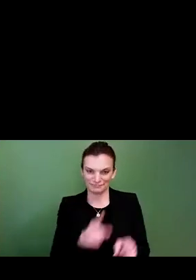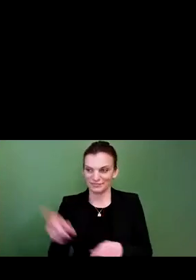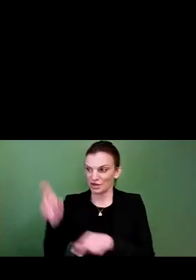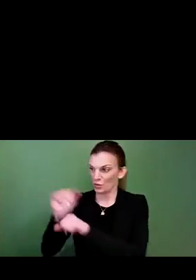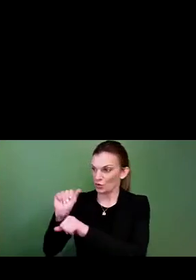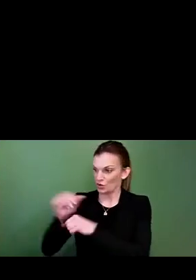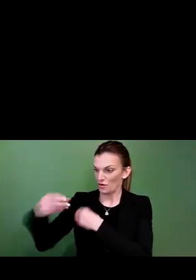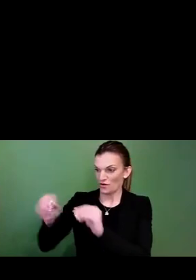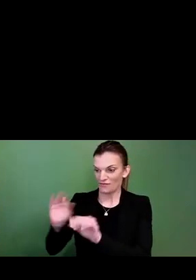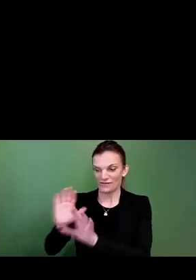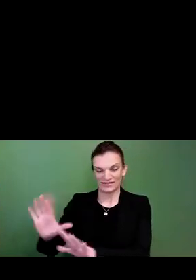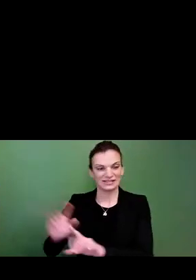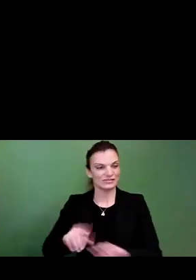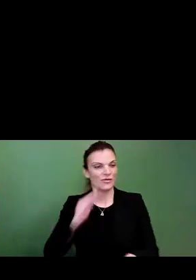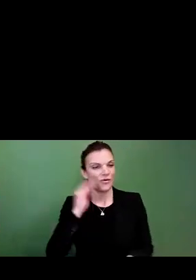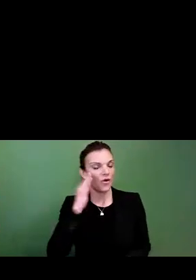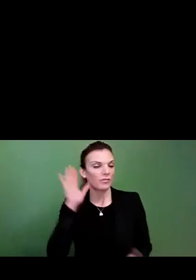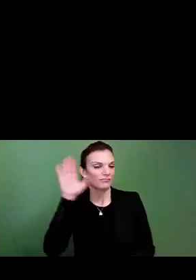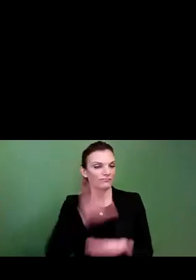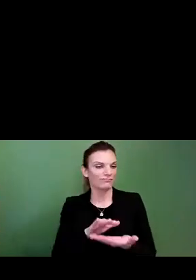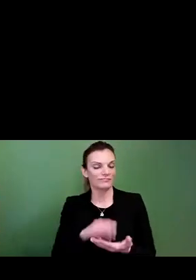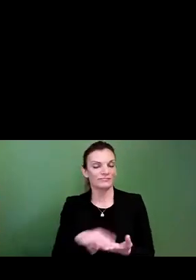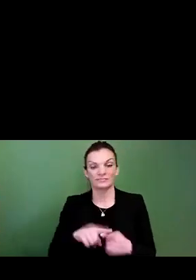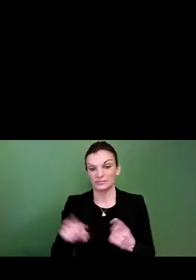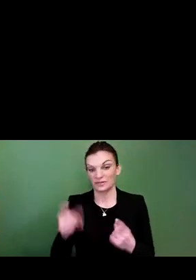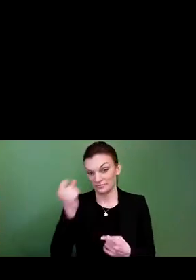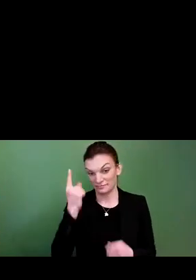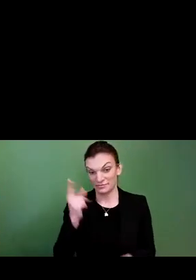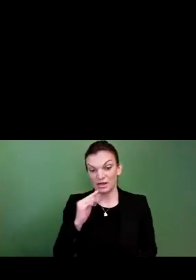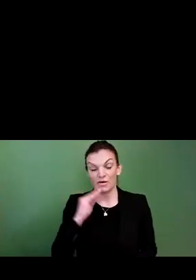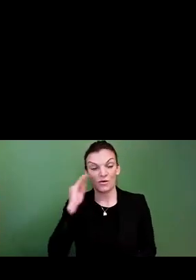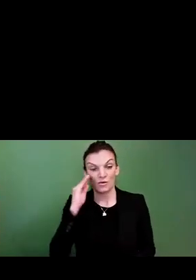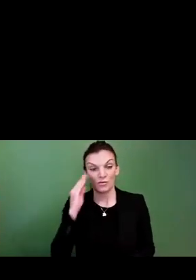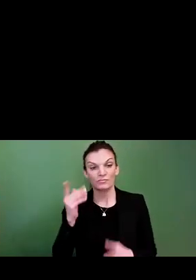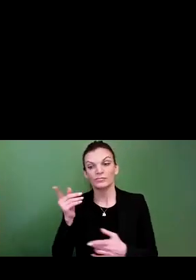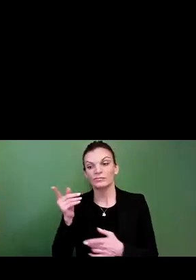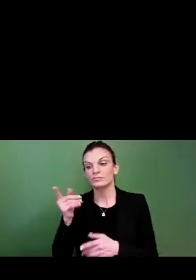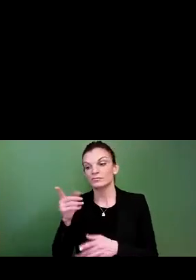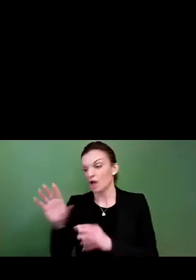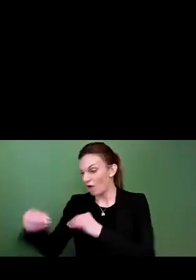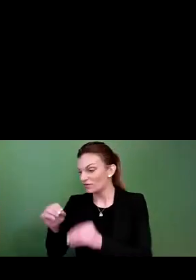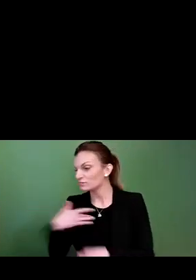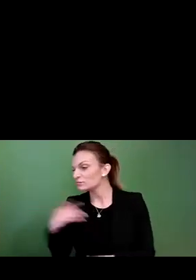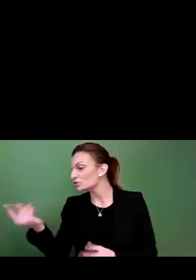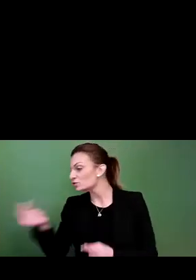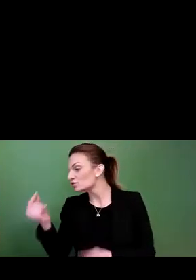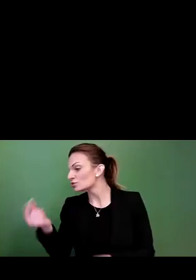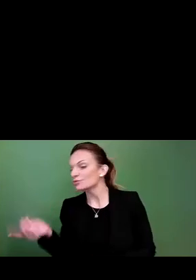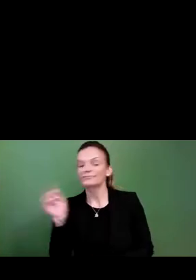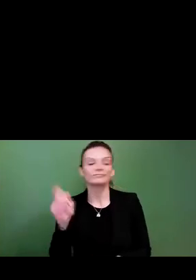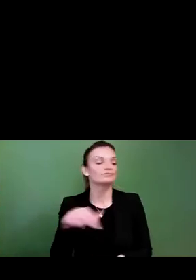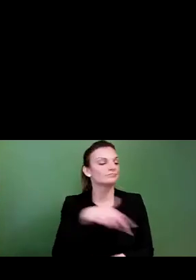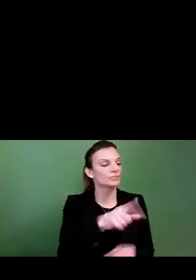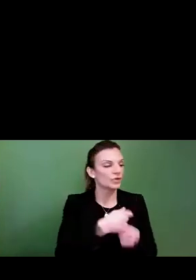office. However, you're also away from the casual, unscheduled breaks that happen when you go to fill your